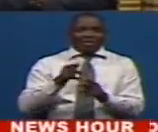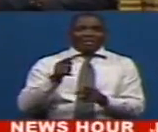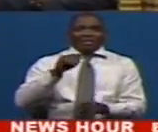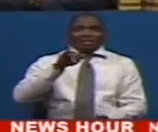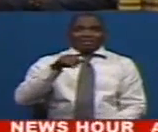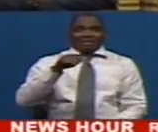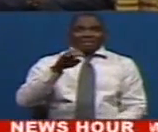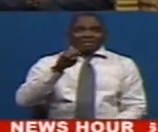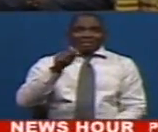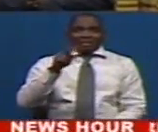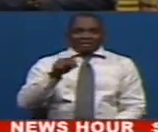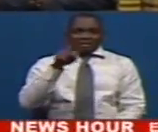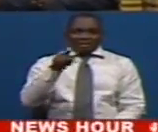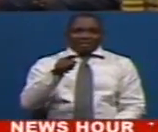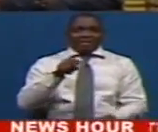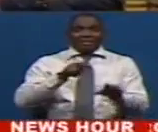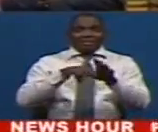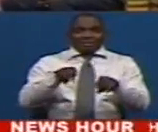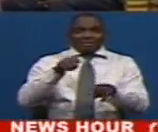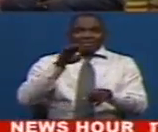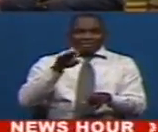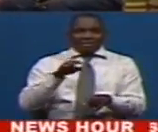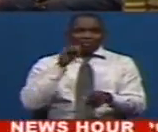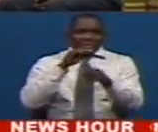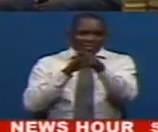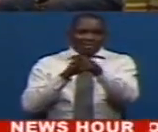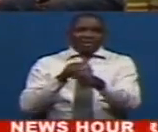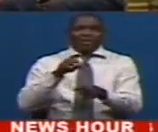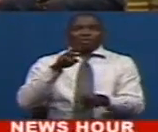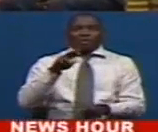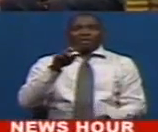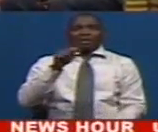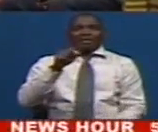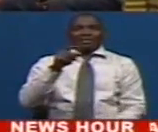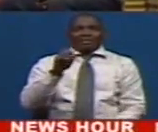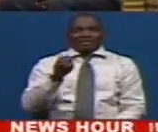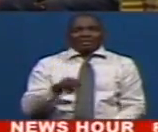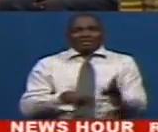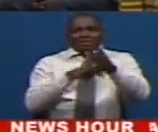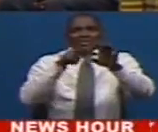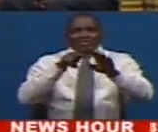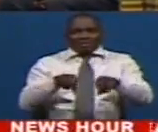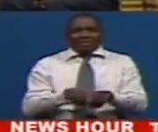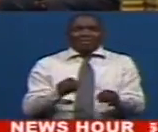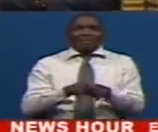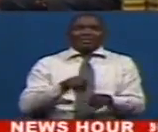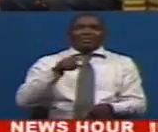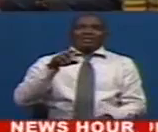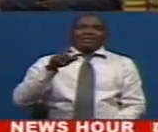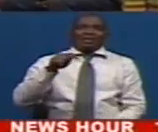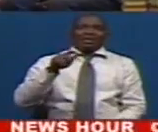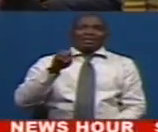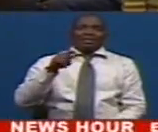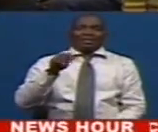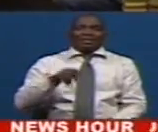Mrs. Jean Adukwai Mensa, the chairperson of the Electoral Commission, Dr. Bosman Asari, deputy chairperson, Mr. Samuel